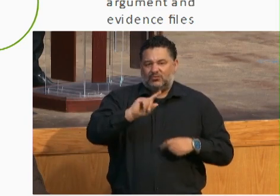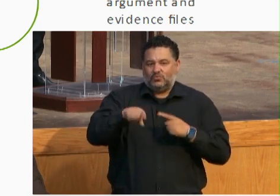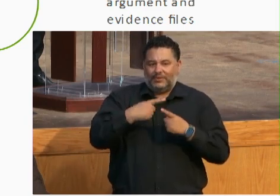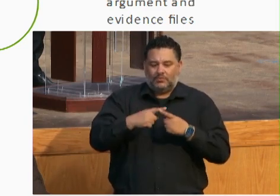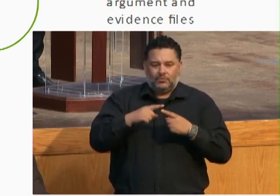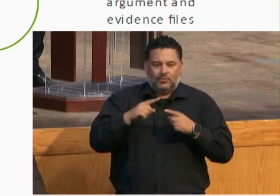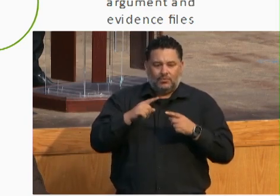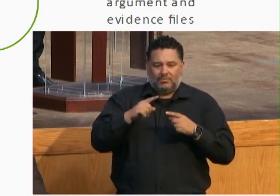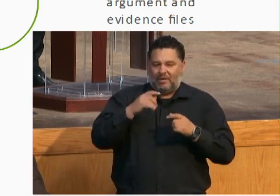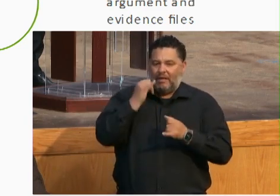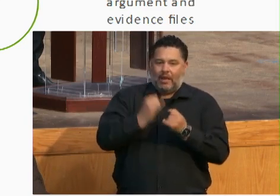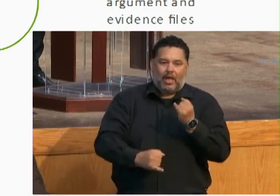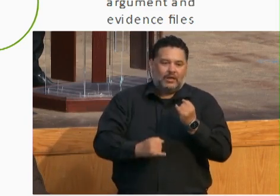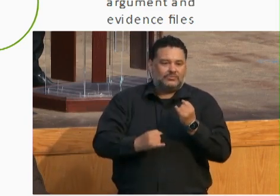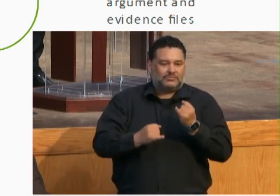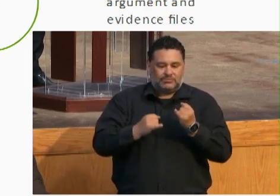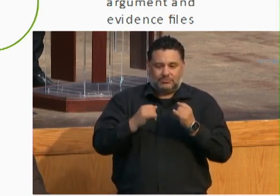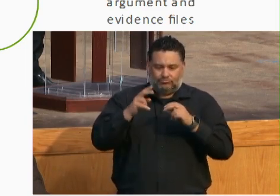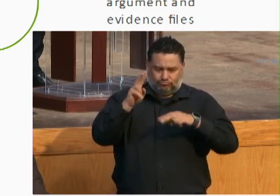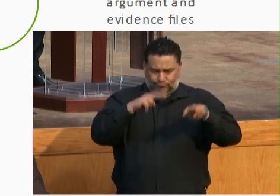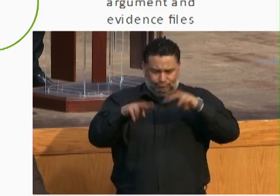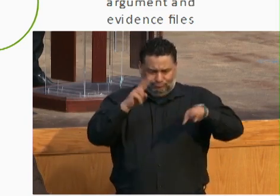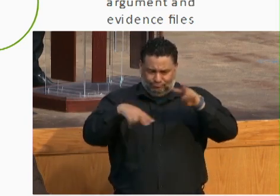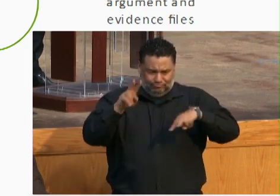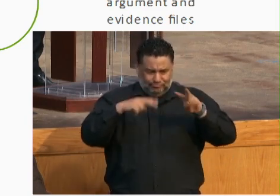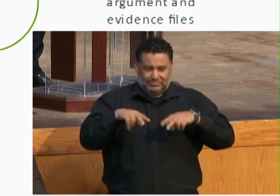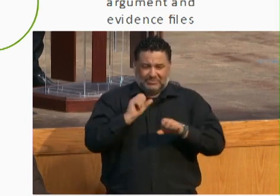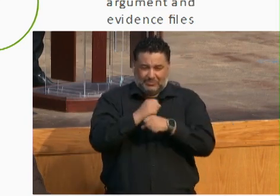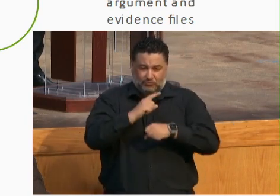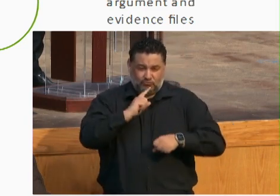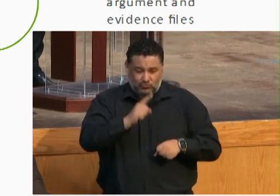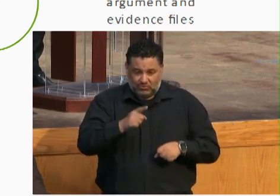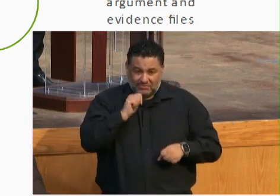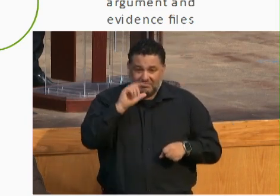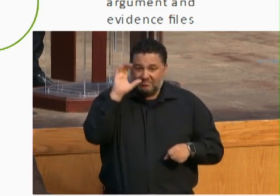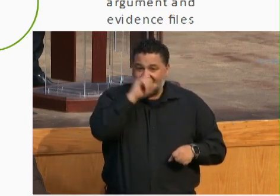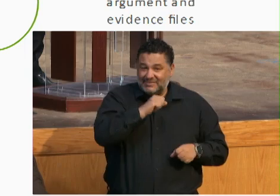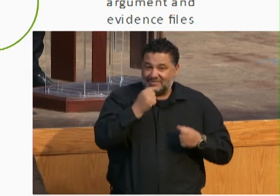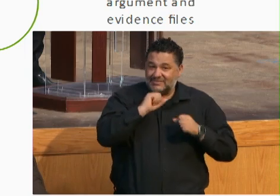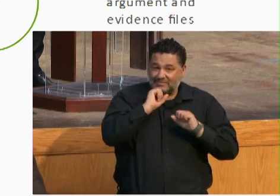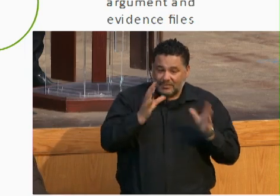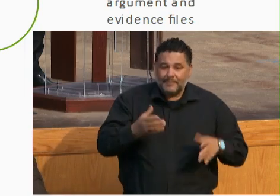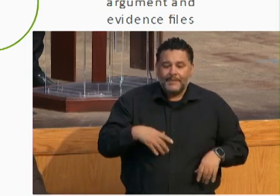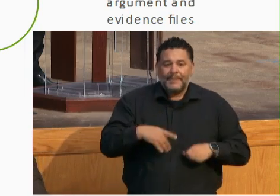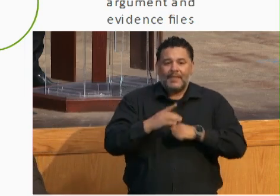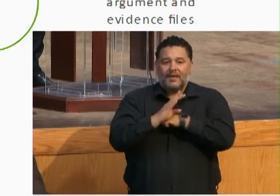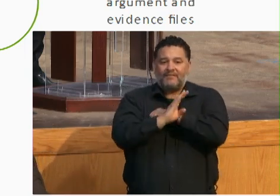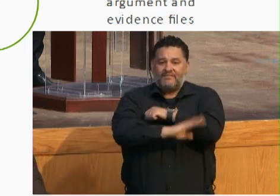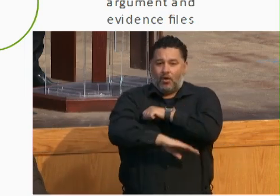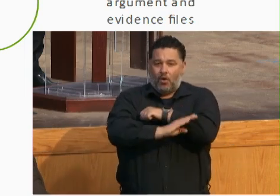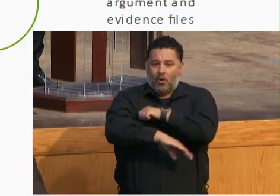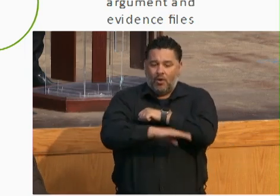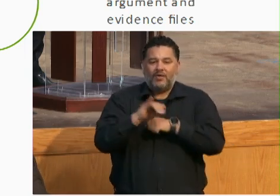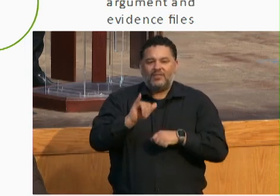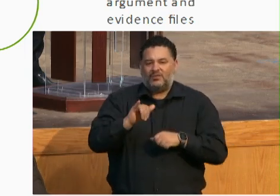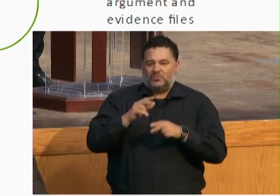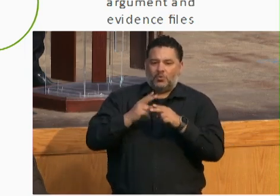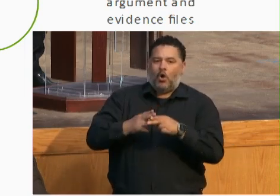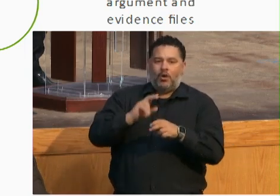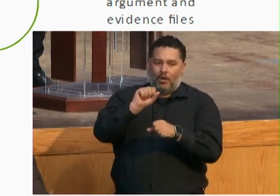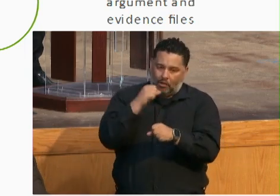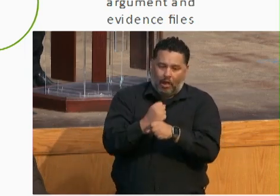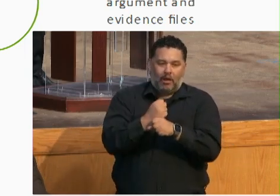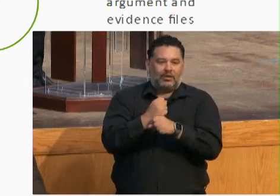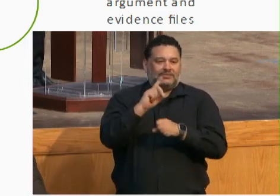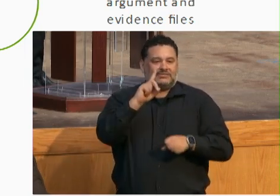hard look over, make sure that we haven't missed anything. And fall is what we call our lock date. That's when we actually have to submit all